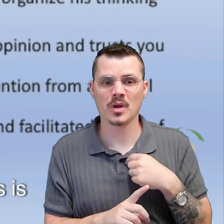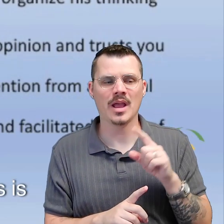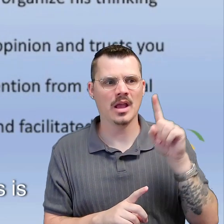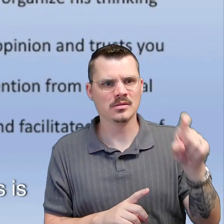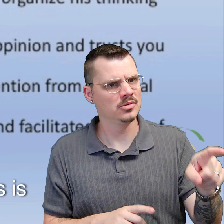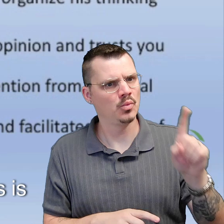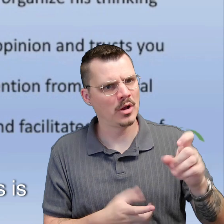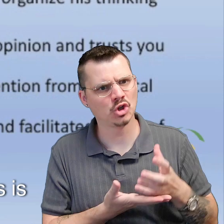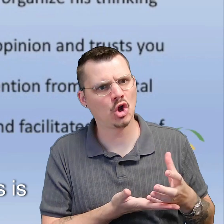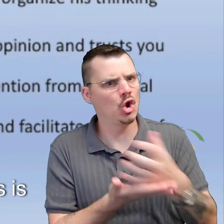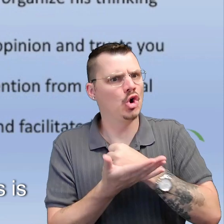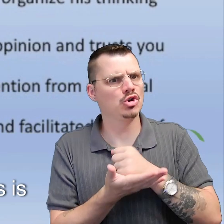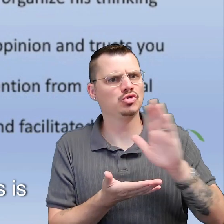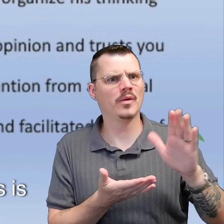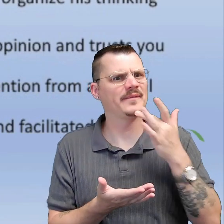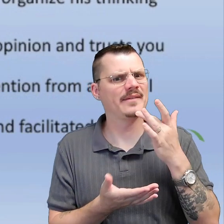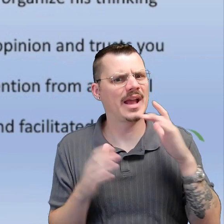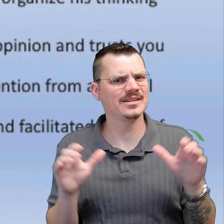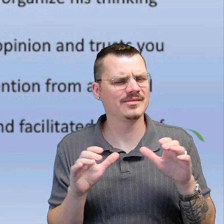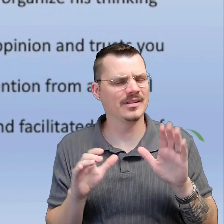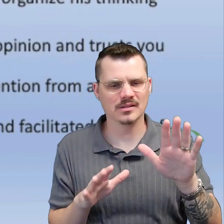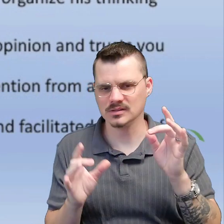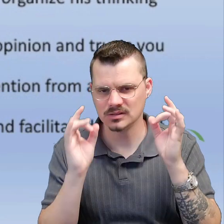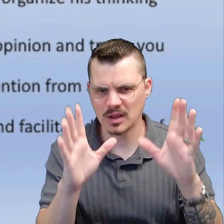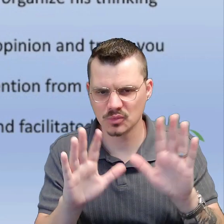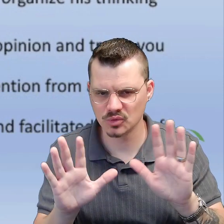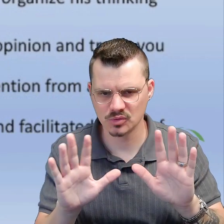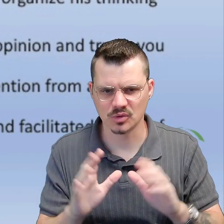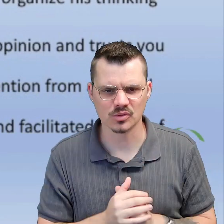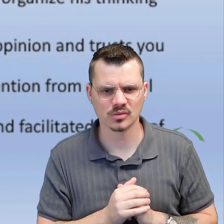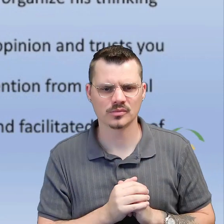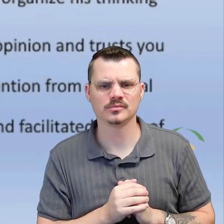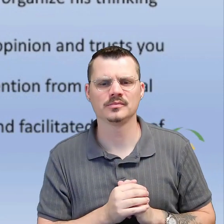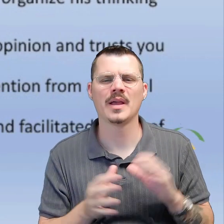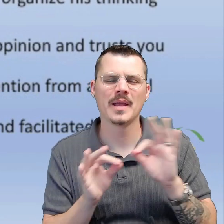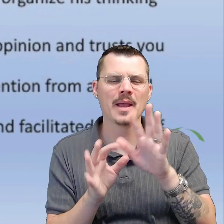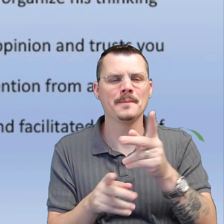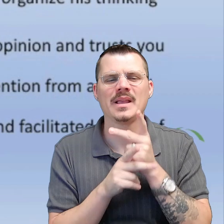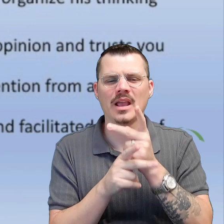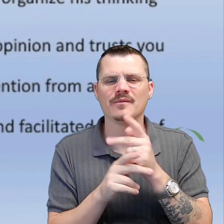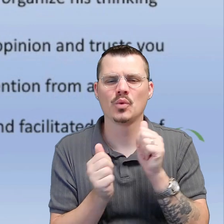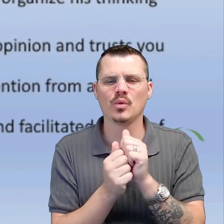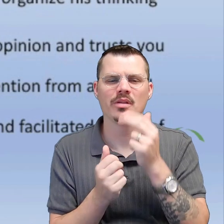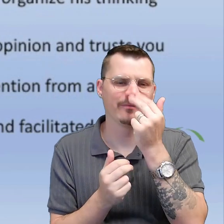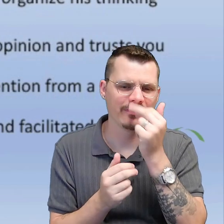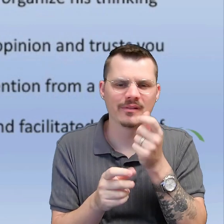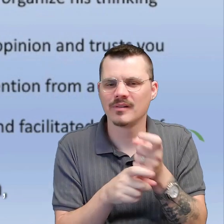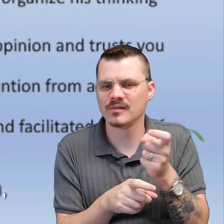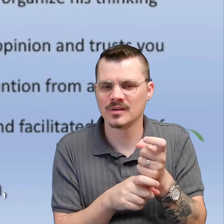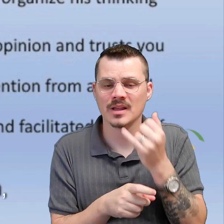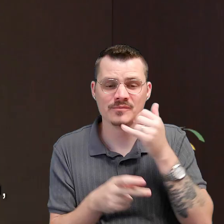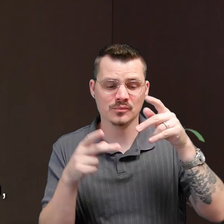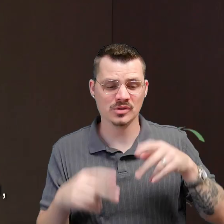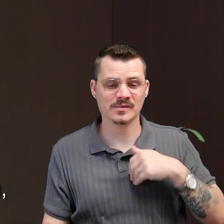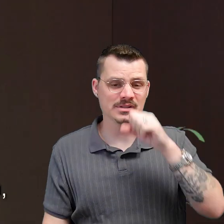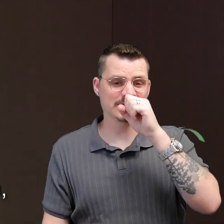to earn their favorite activities is a terrible idea. And be careful with humor. When a